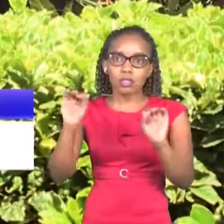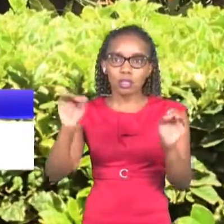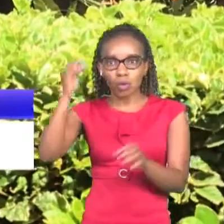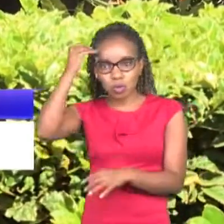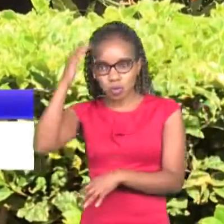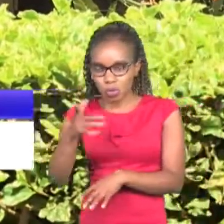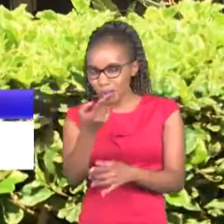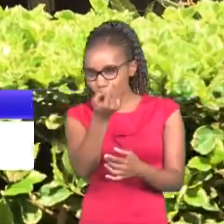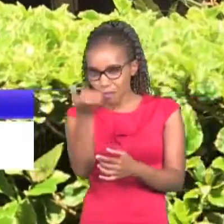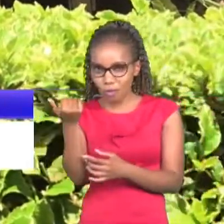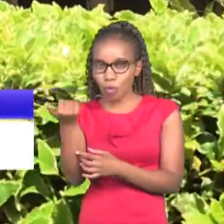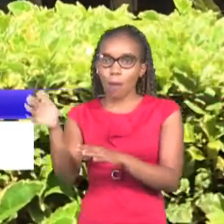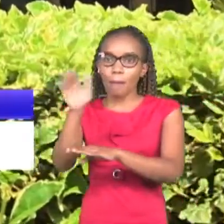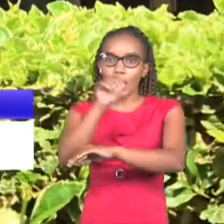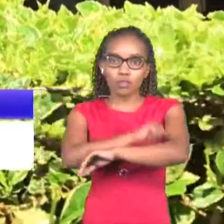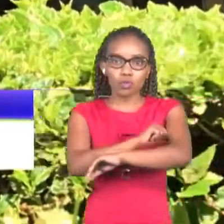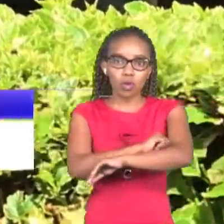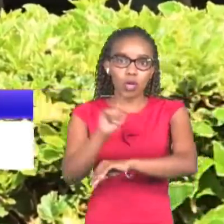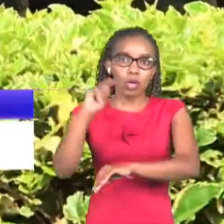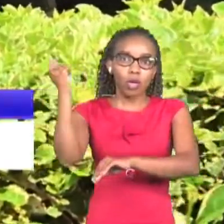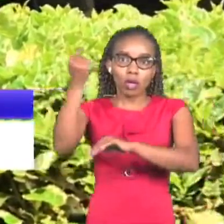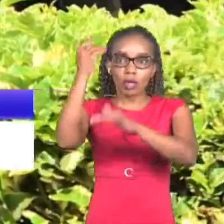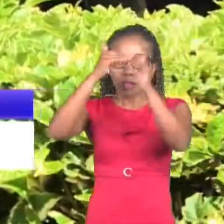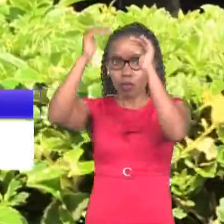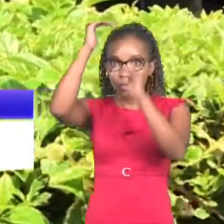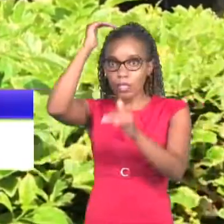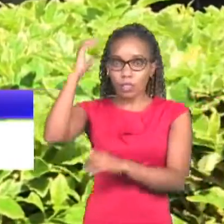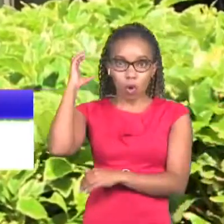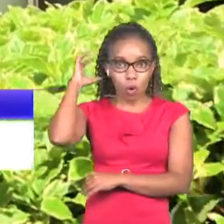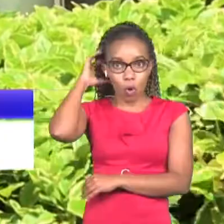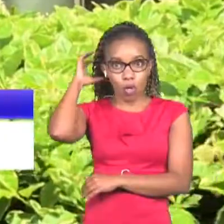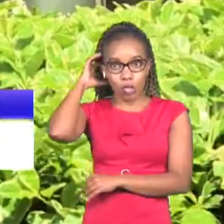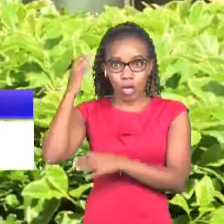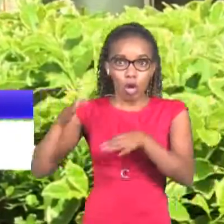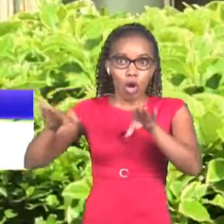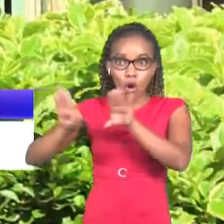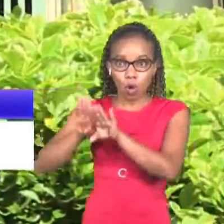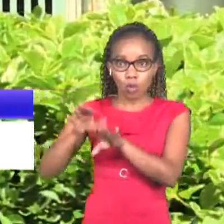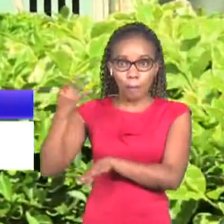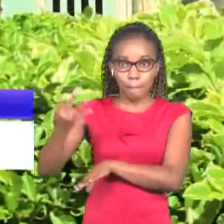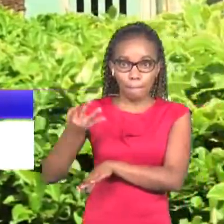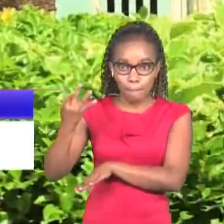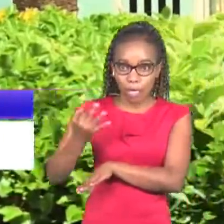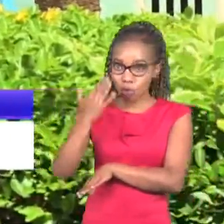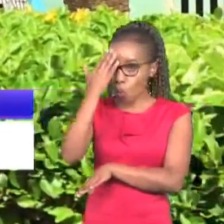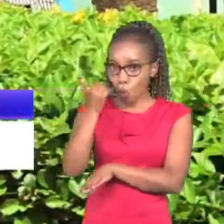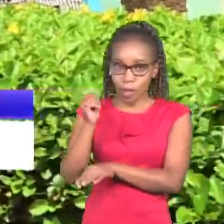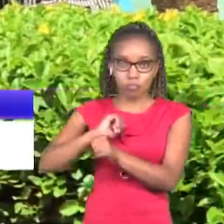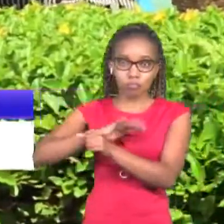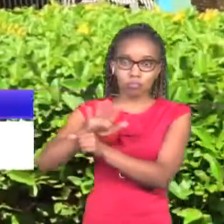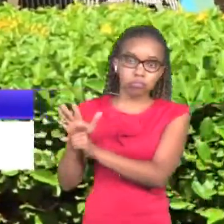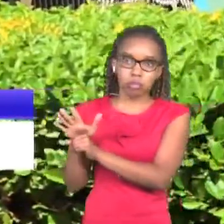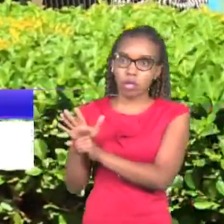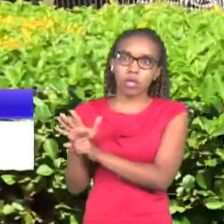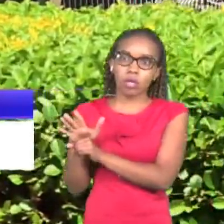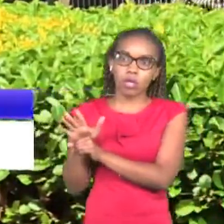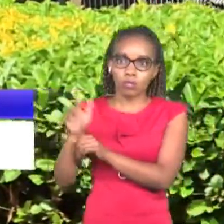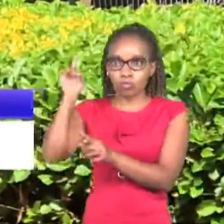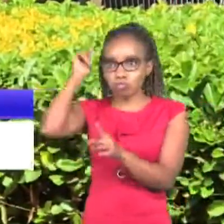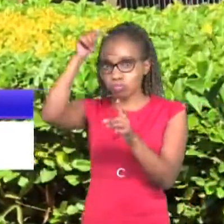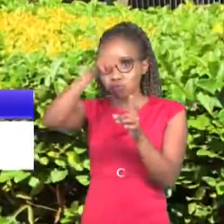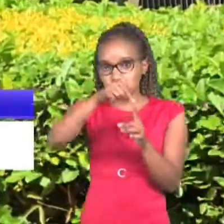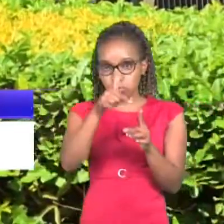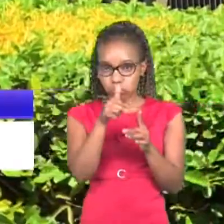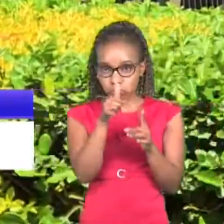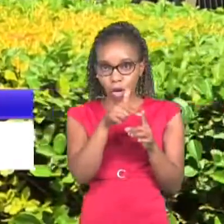reported back to school. Kenyan universities and colleges, which were closed in March over COVID-19, are gearing towards full